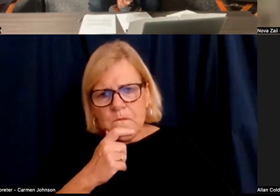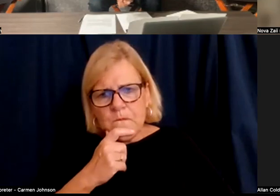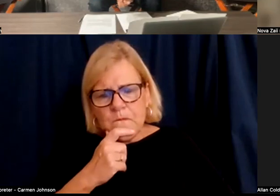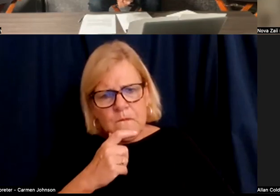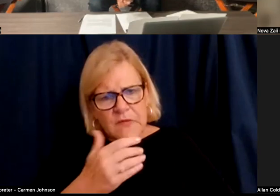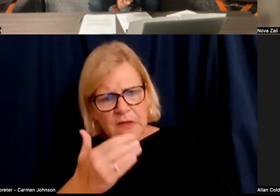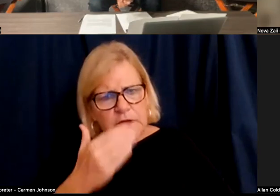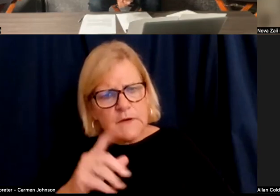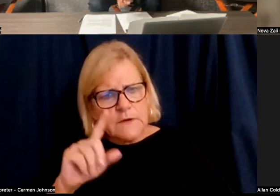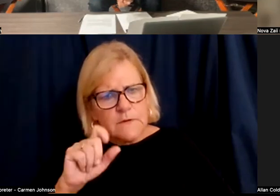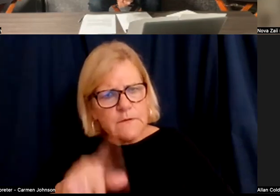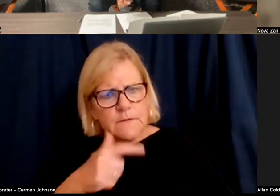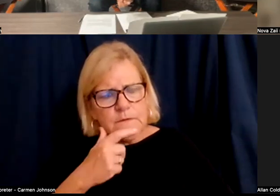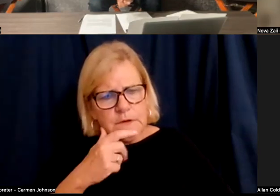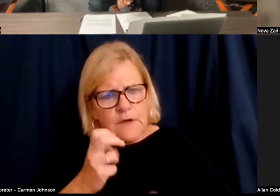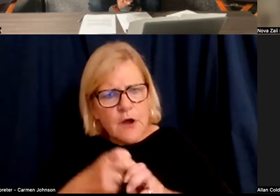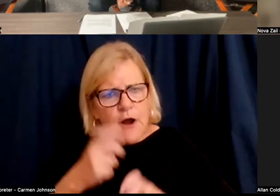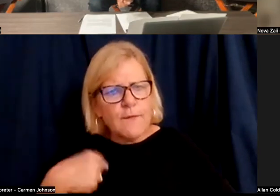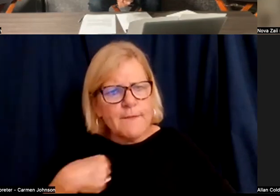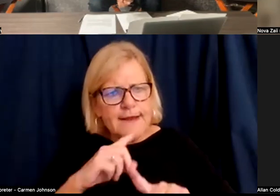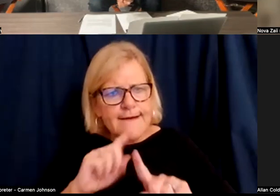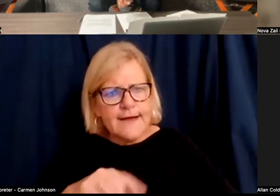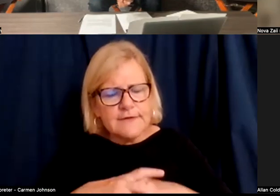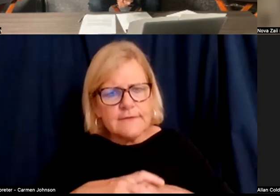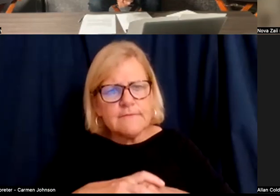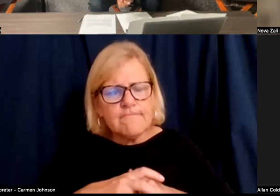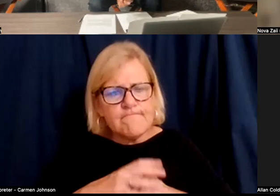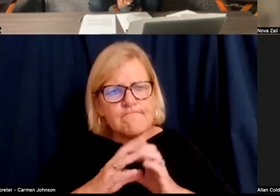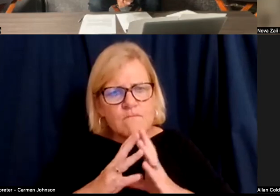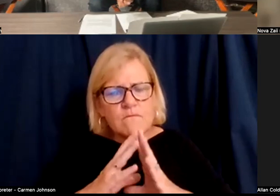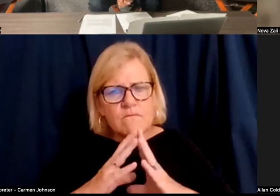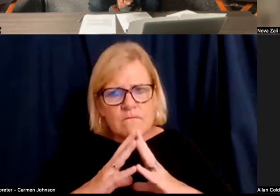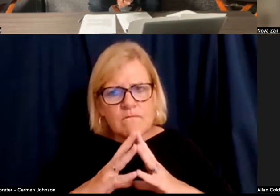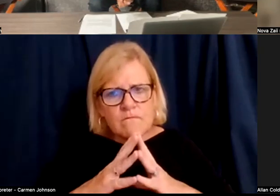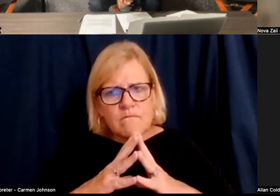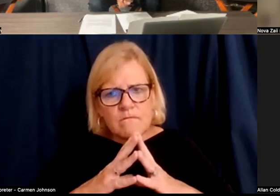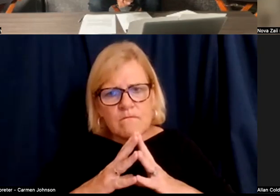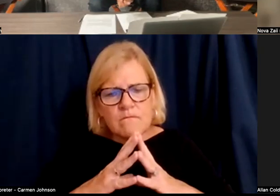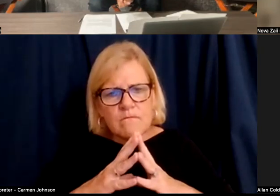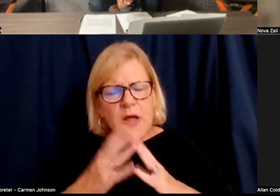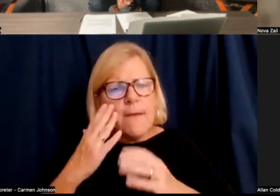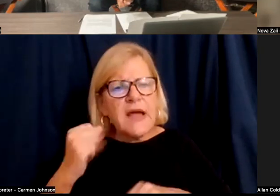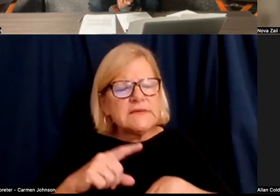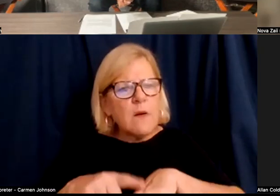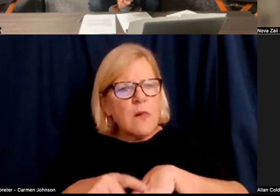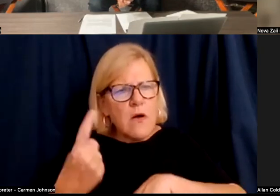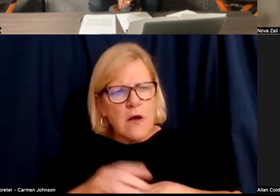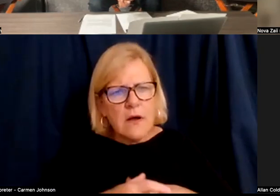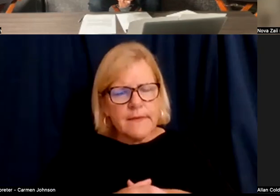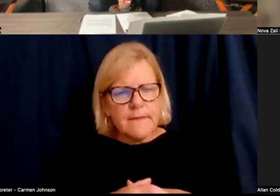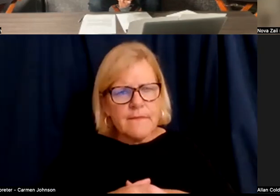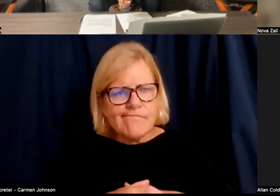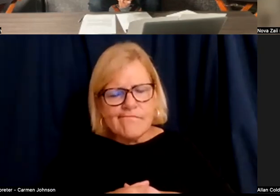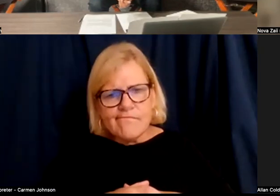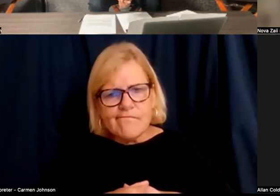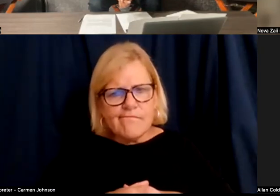That's really a hard thing for me to answer. That's a hard question for me to answer, because for so long, it's not